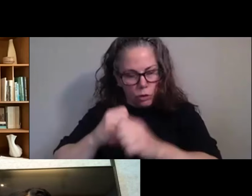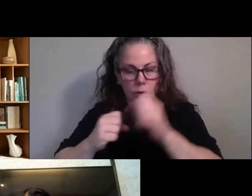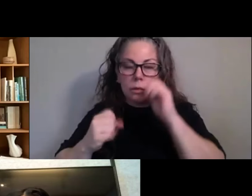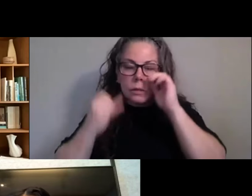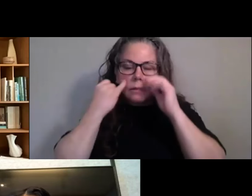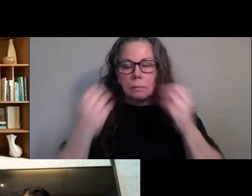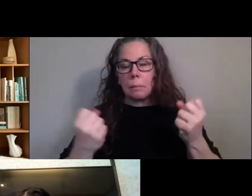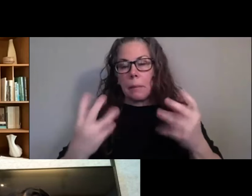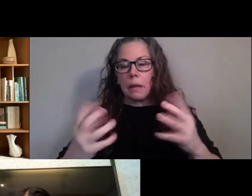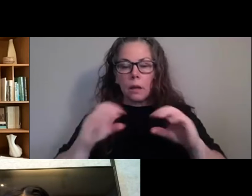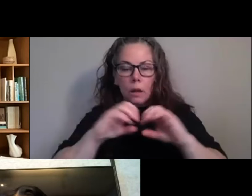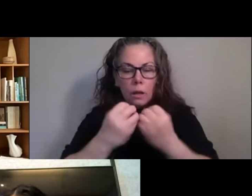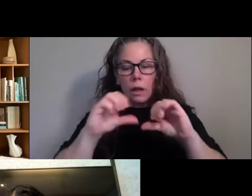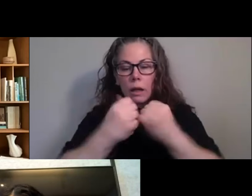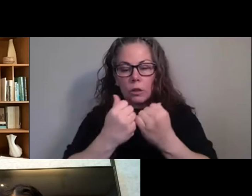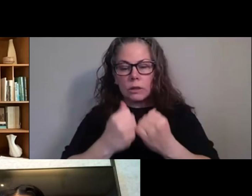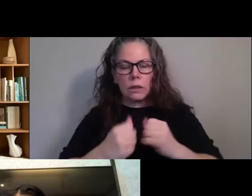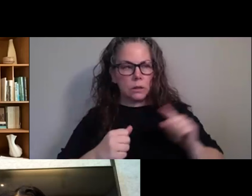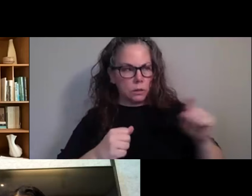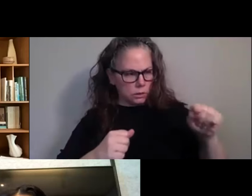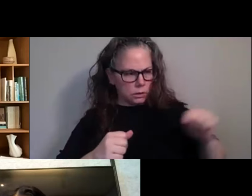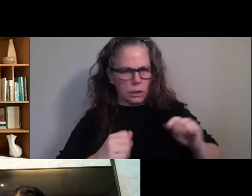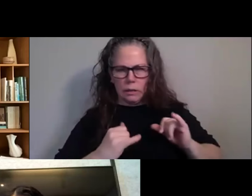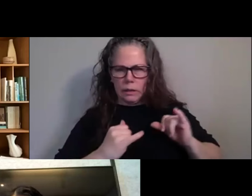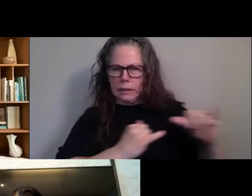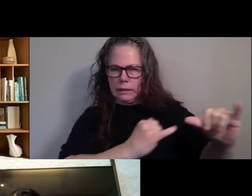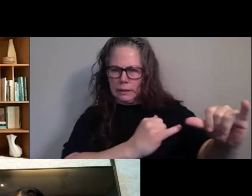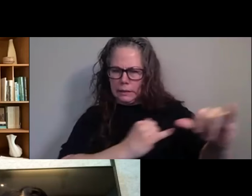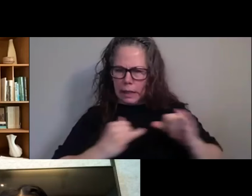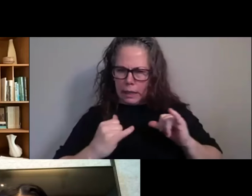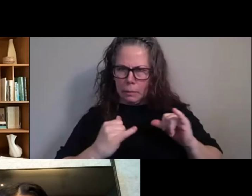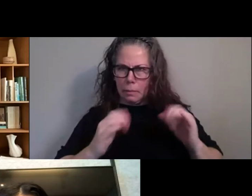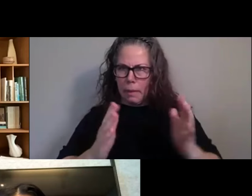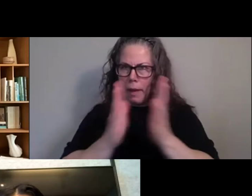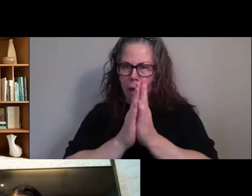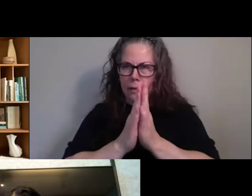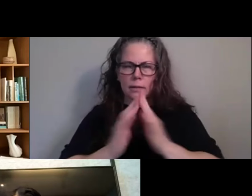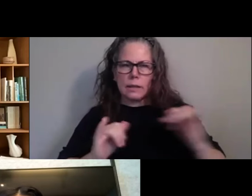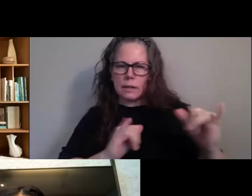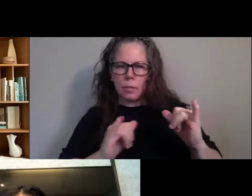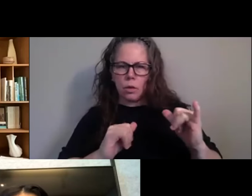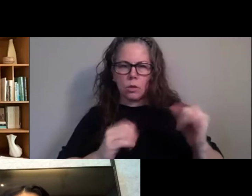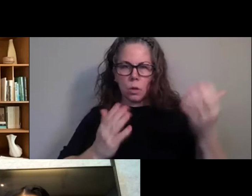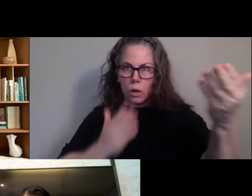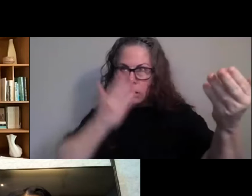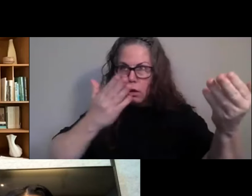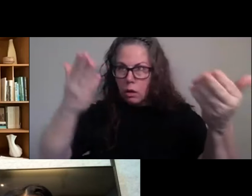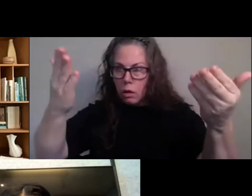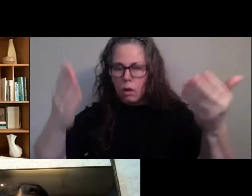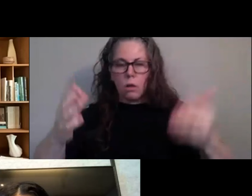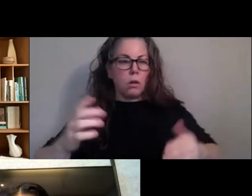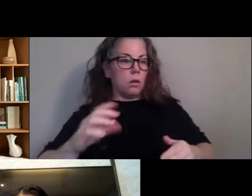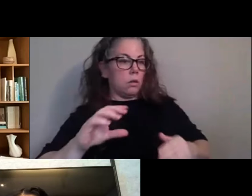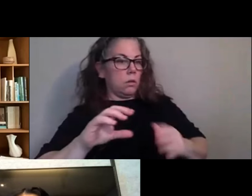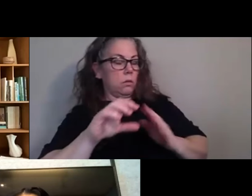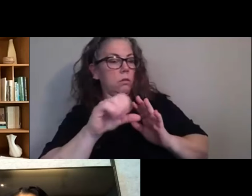organizations or people are advocating for the same exact thing. Make sure you have the same ask and there's no confusion between what you versus somebody else is asking